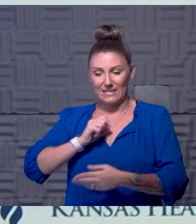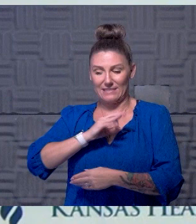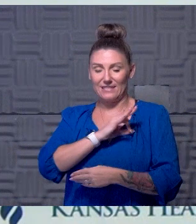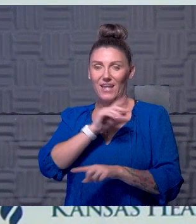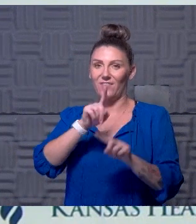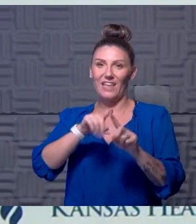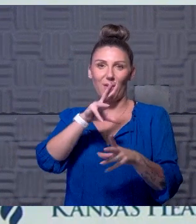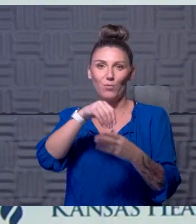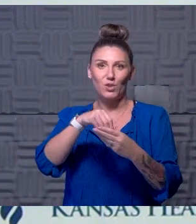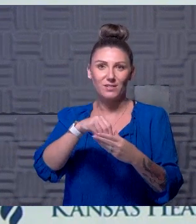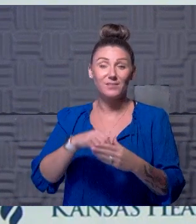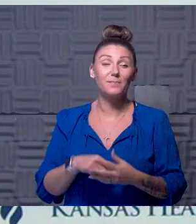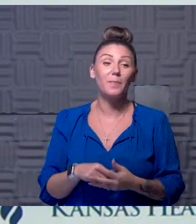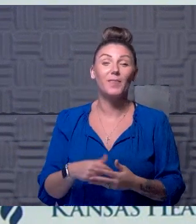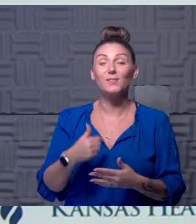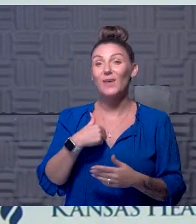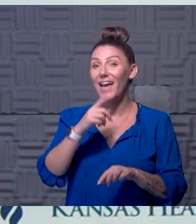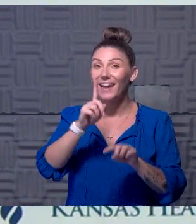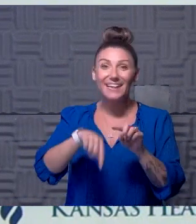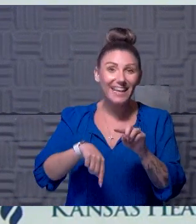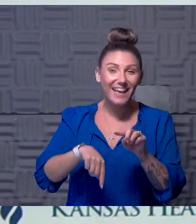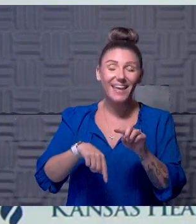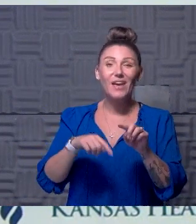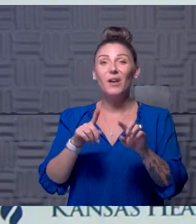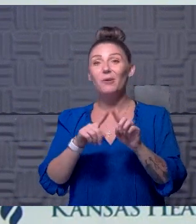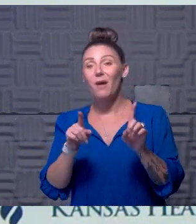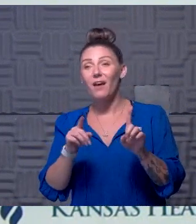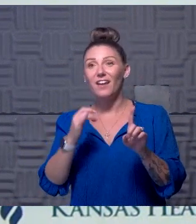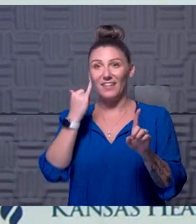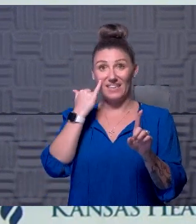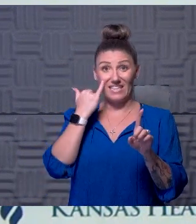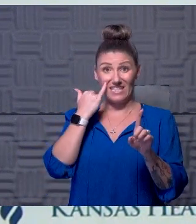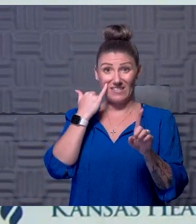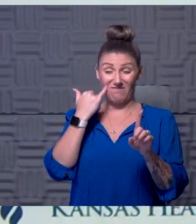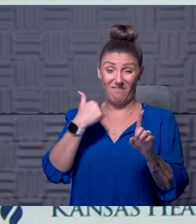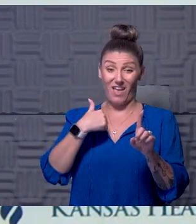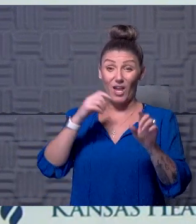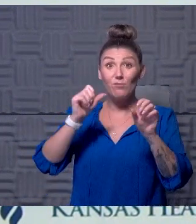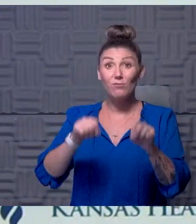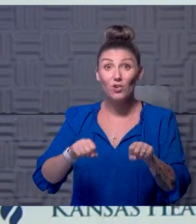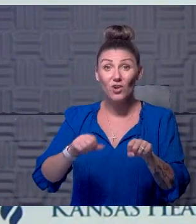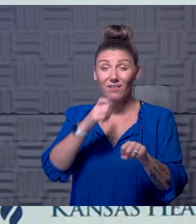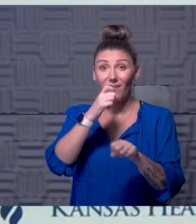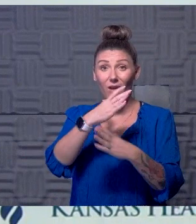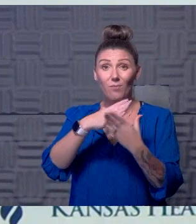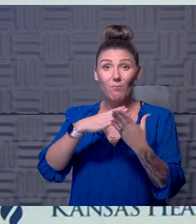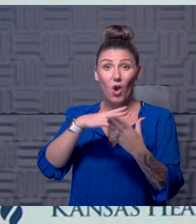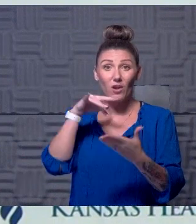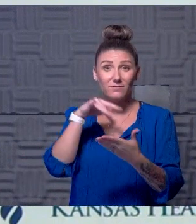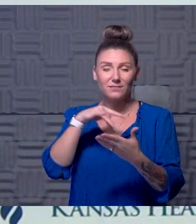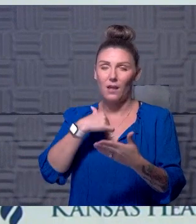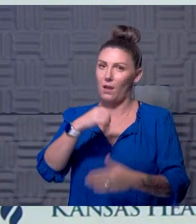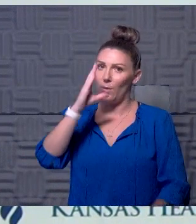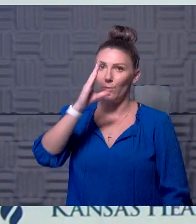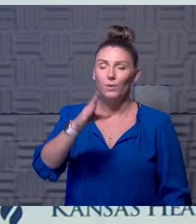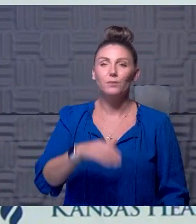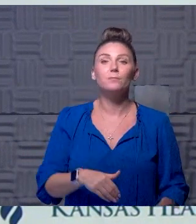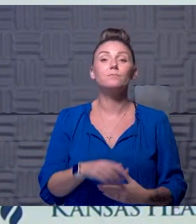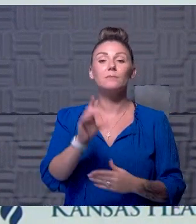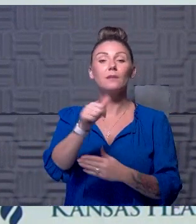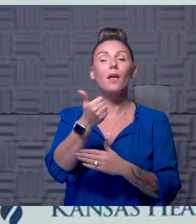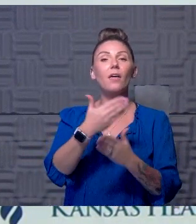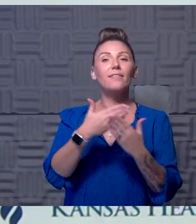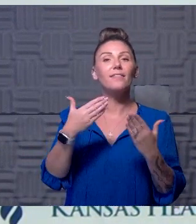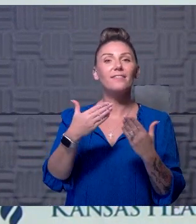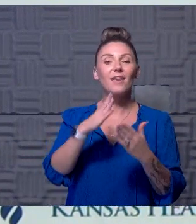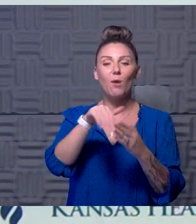participate. And so I'm not going to be able to, but if I was able to, if I was not part of the study, I would. And the other thing I can tell you